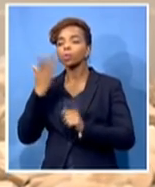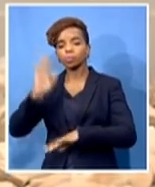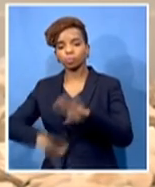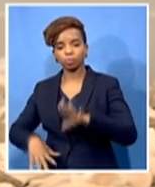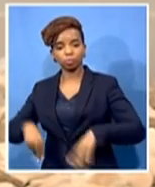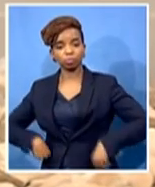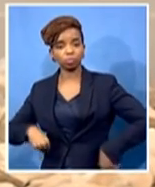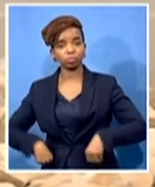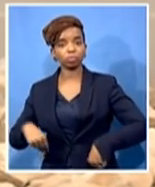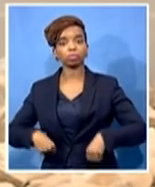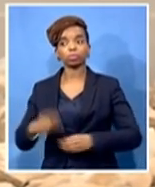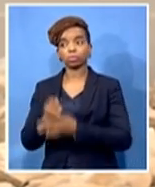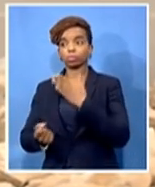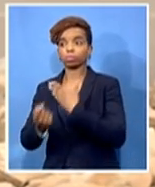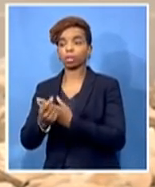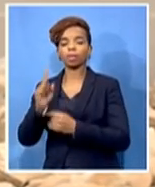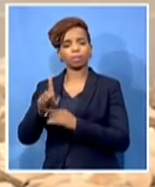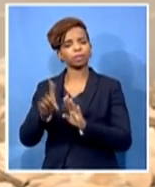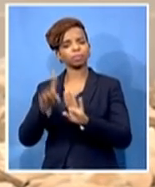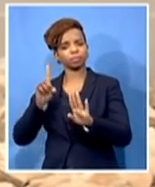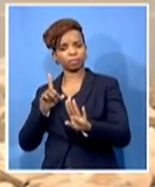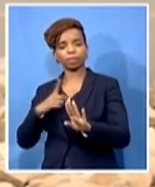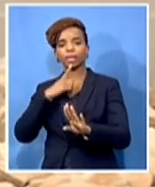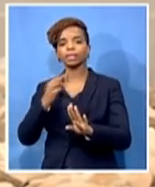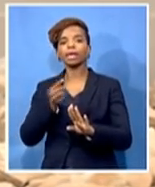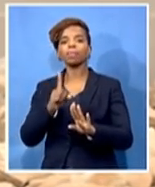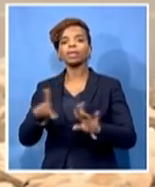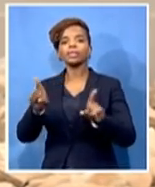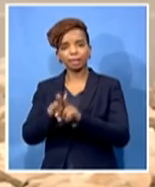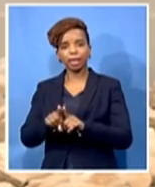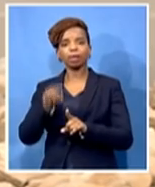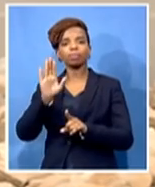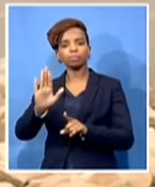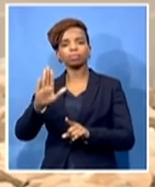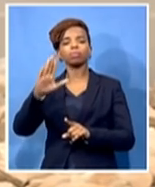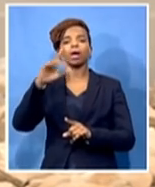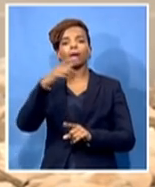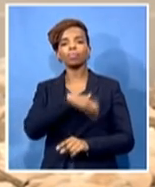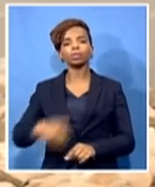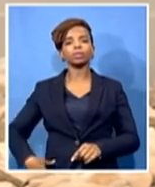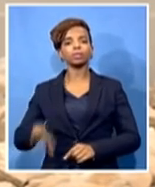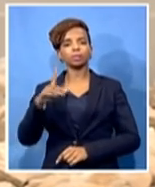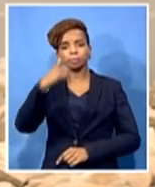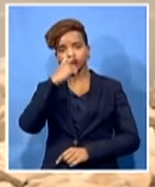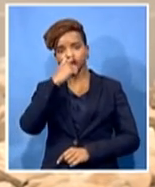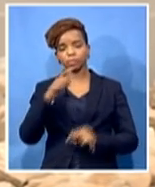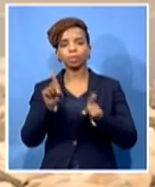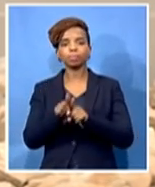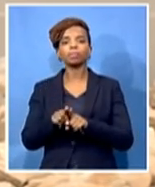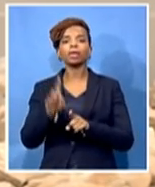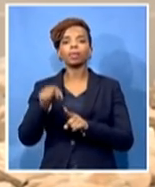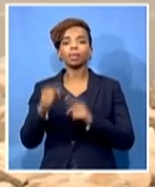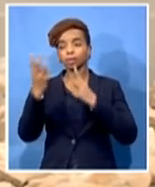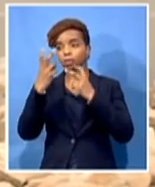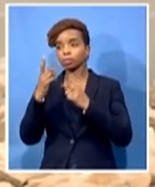court over the CR17 campaign funds, must also seek clarity after ANC, NWC and NEC member Tony